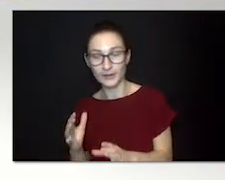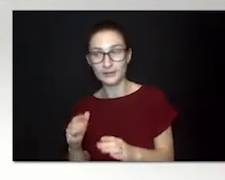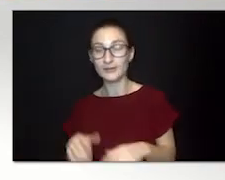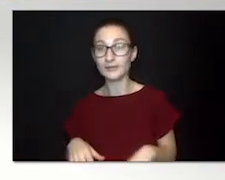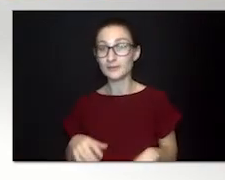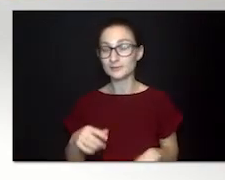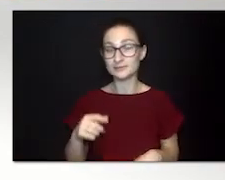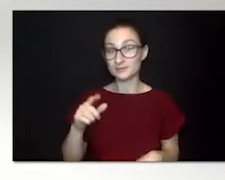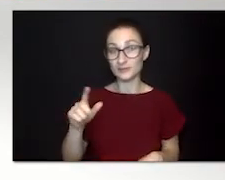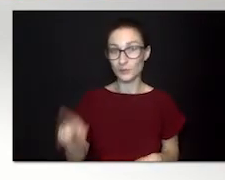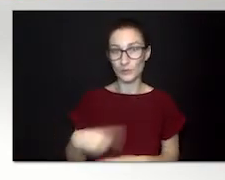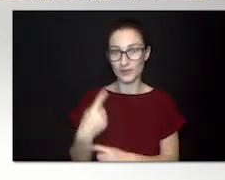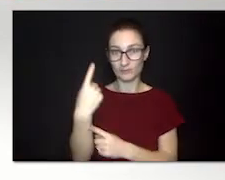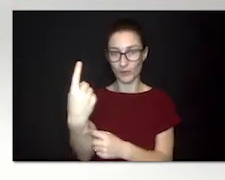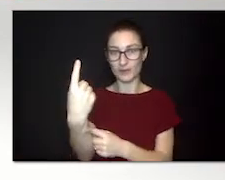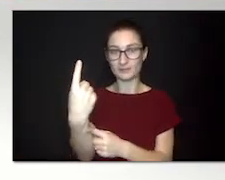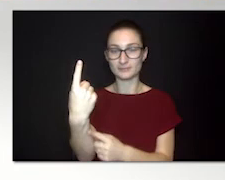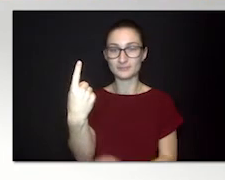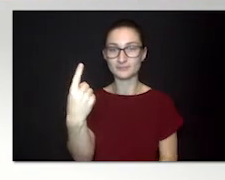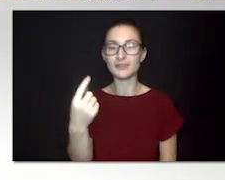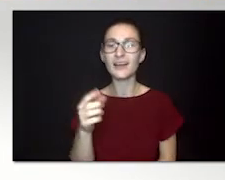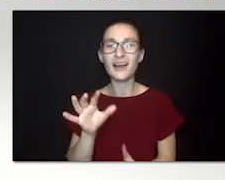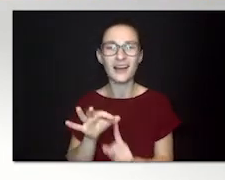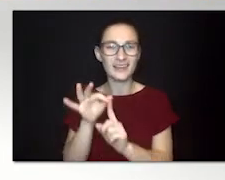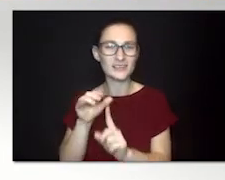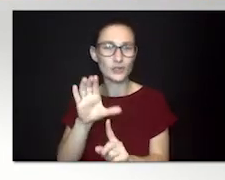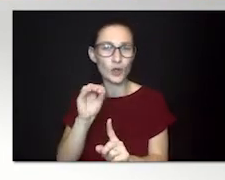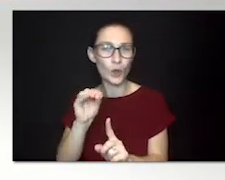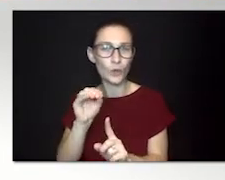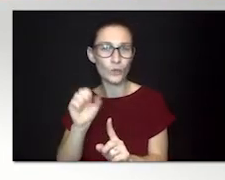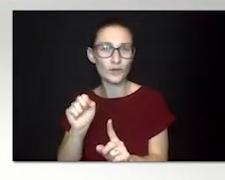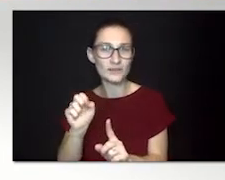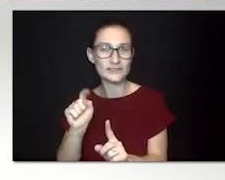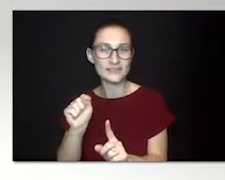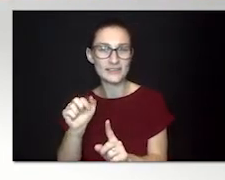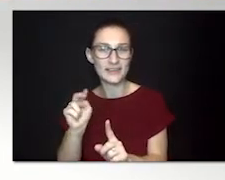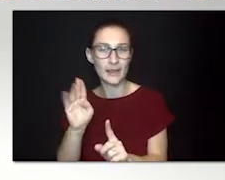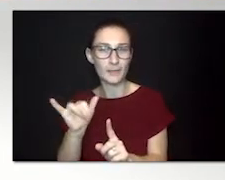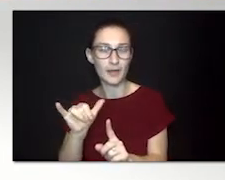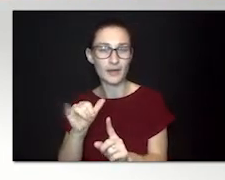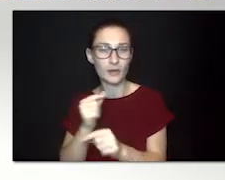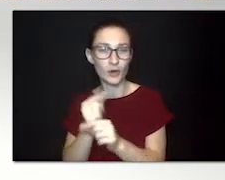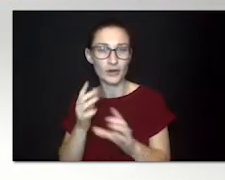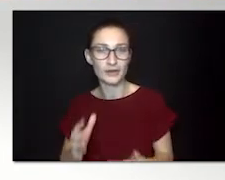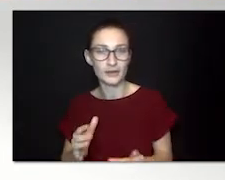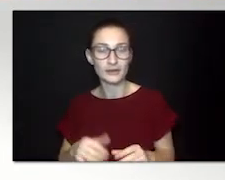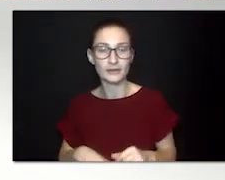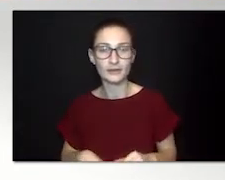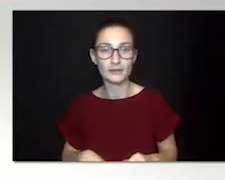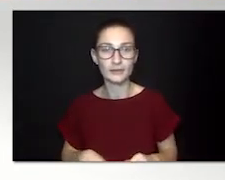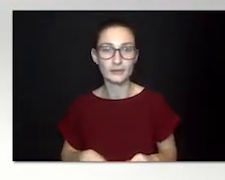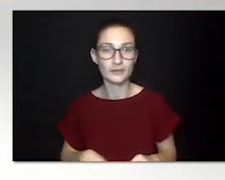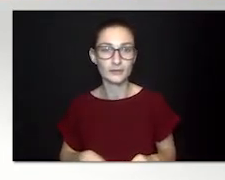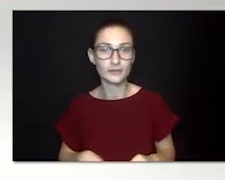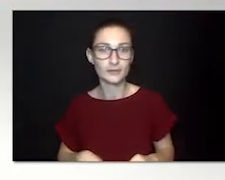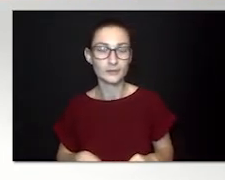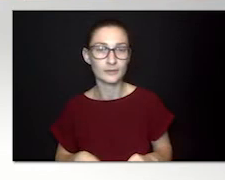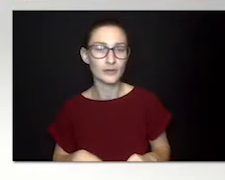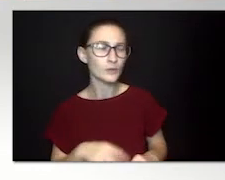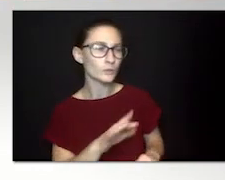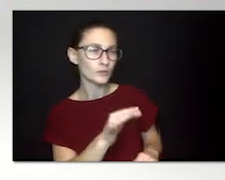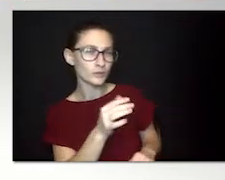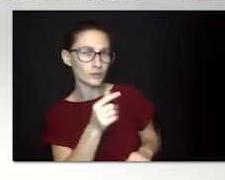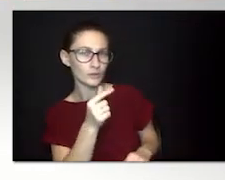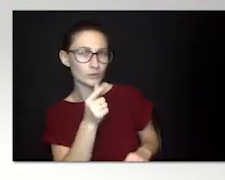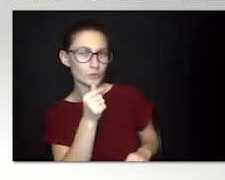any given time, unless they're like co-standby guardians. Does that answer your question? No, because you threw it in the neighbor. Oh,